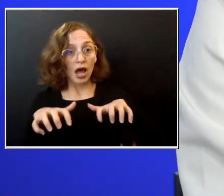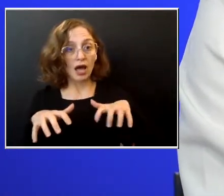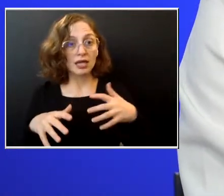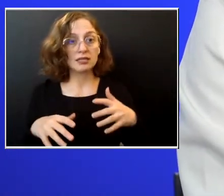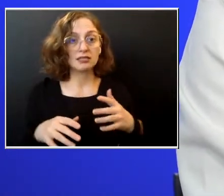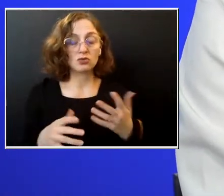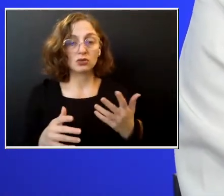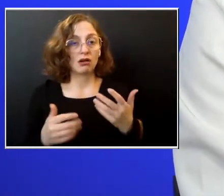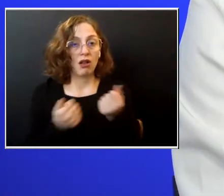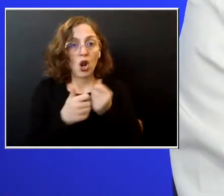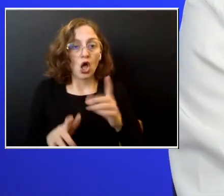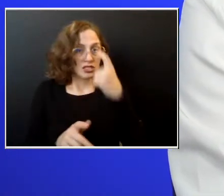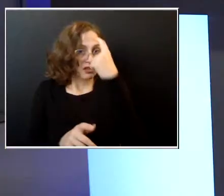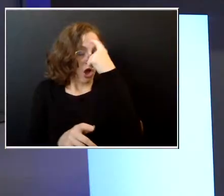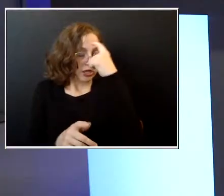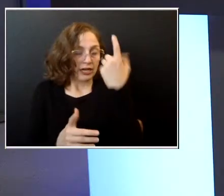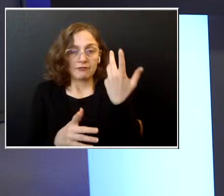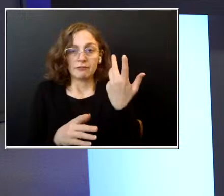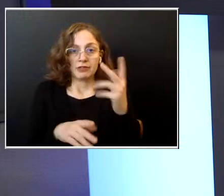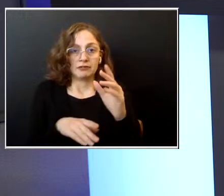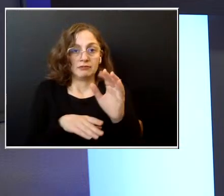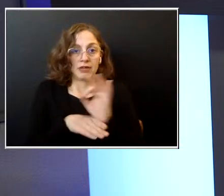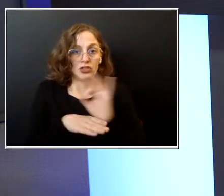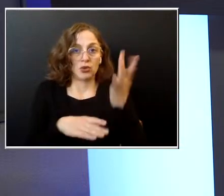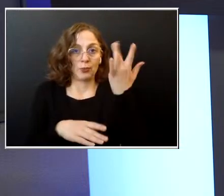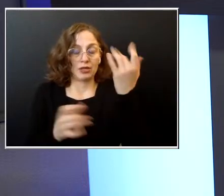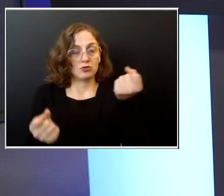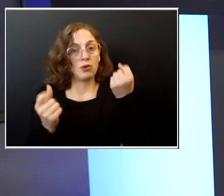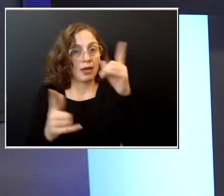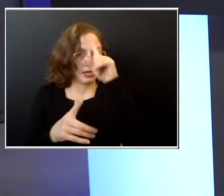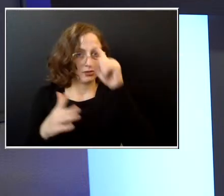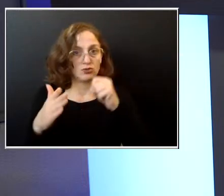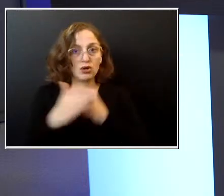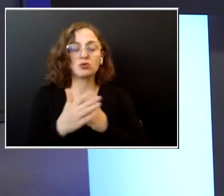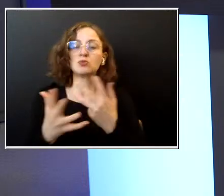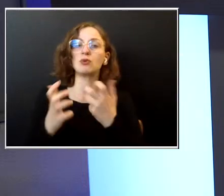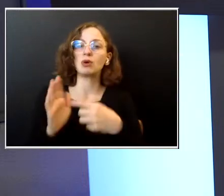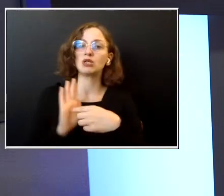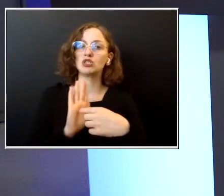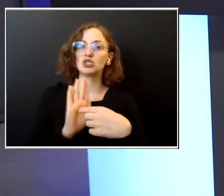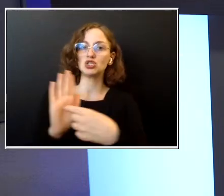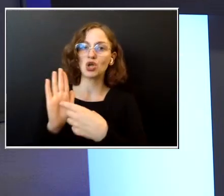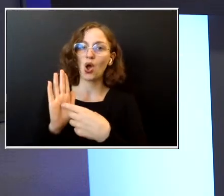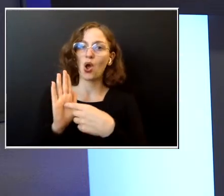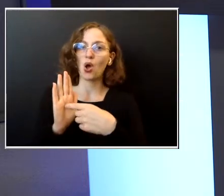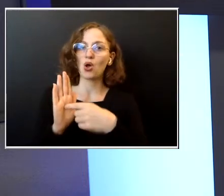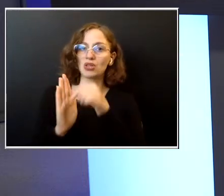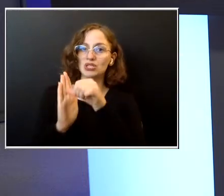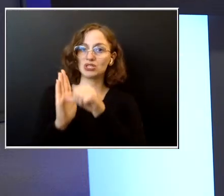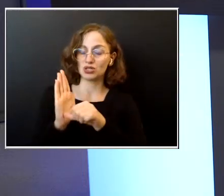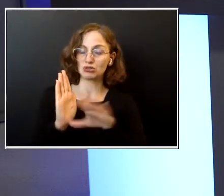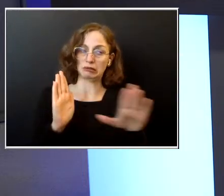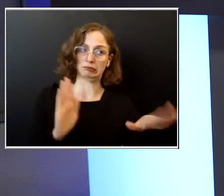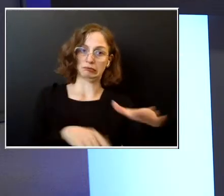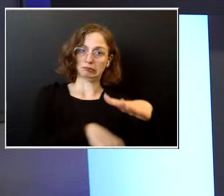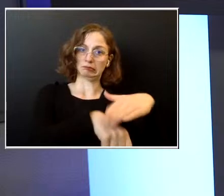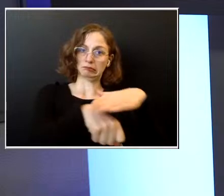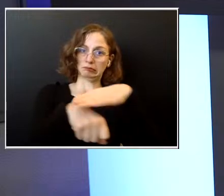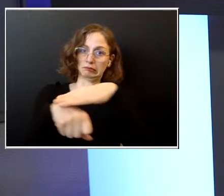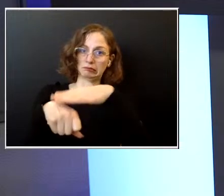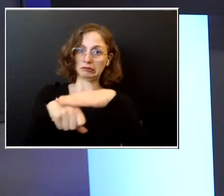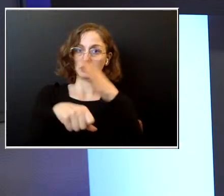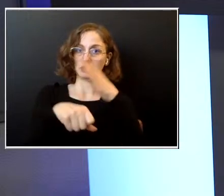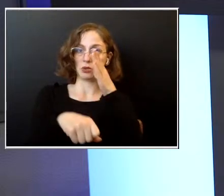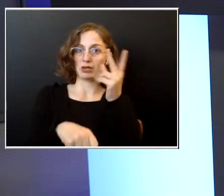real cure. We want to show our viewers the surgery. Now, this is where I want to give you an alert. You're about to see something super fascinating.